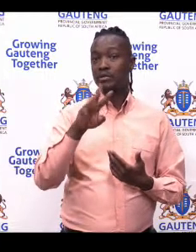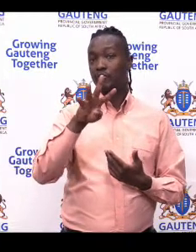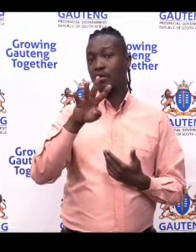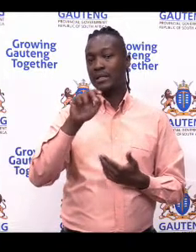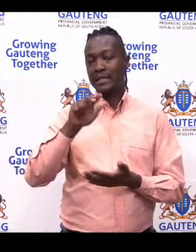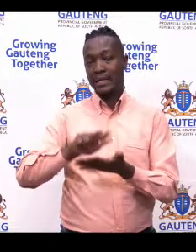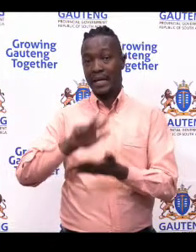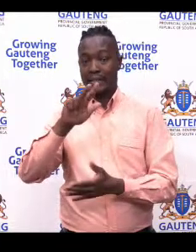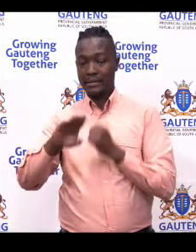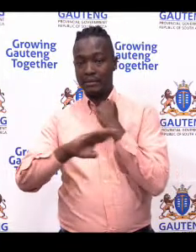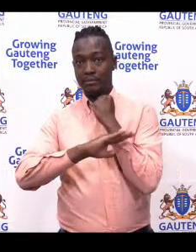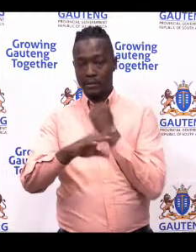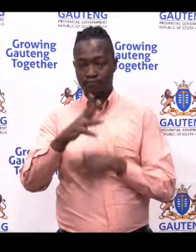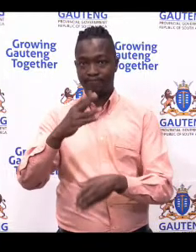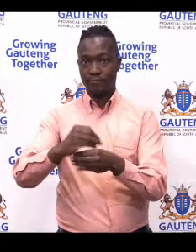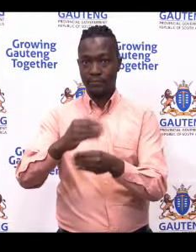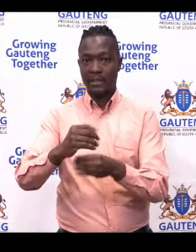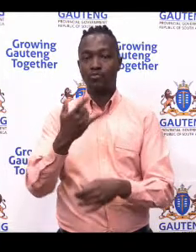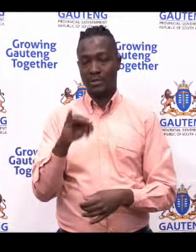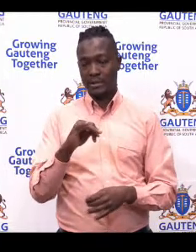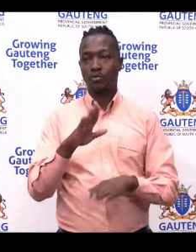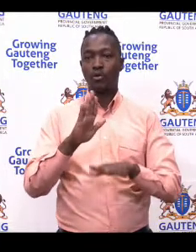2,418 beds, and we are still going to add